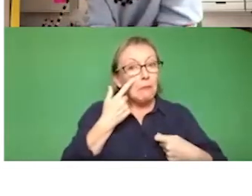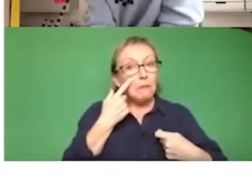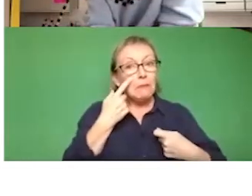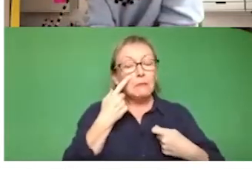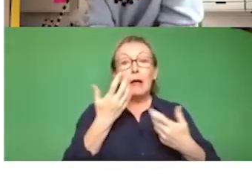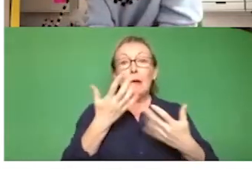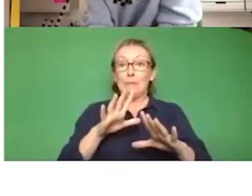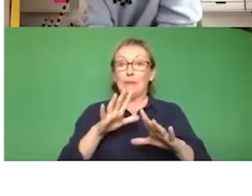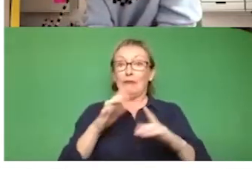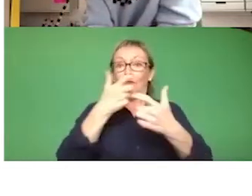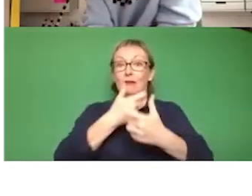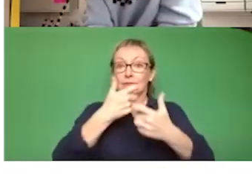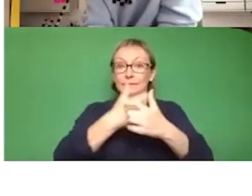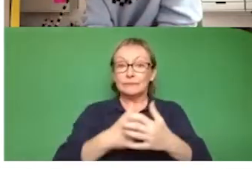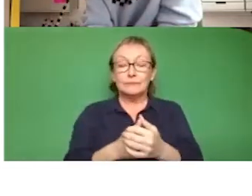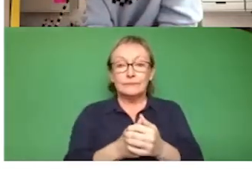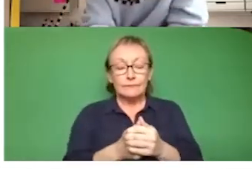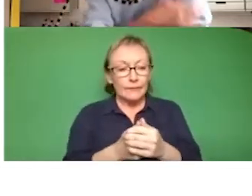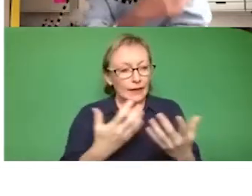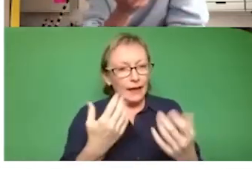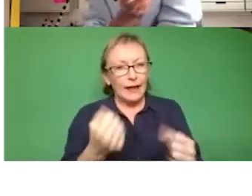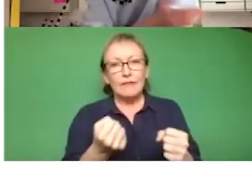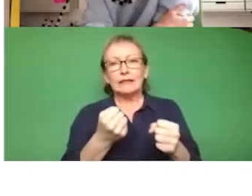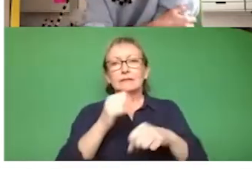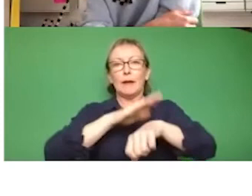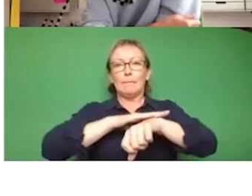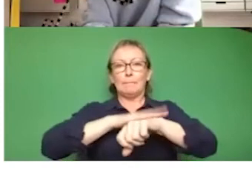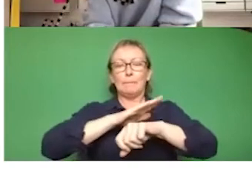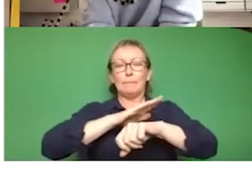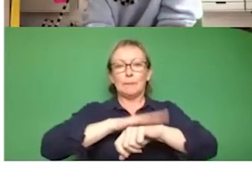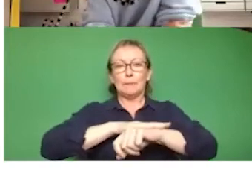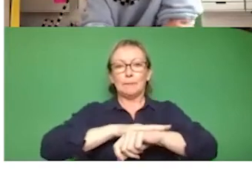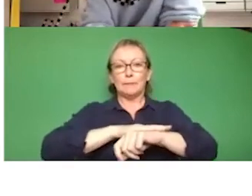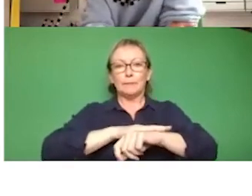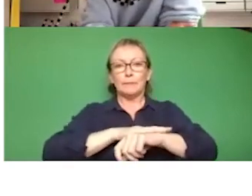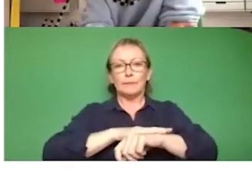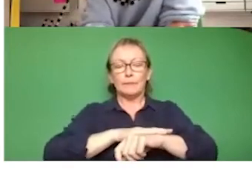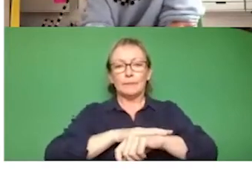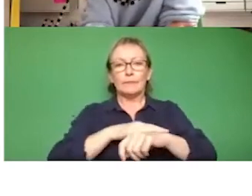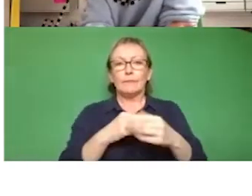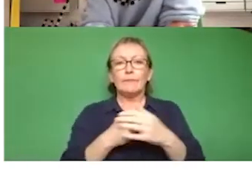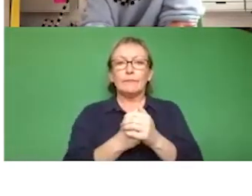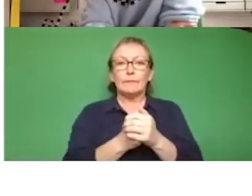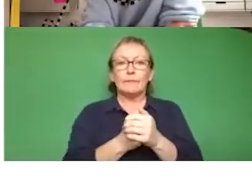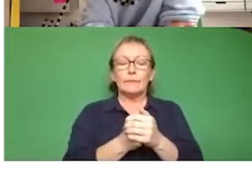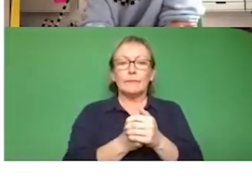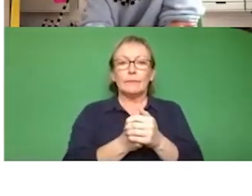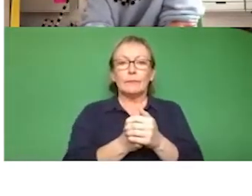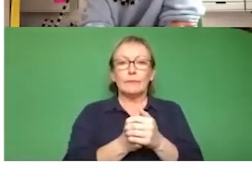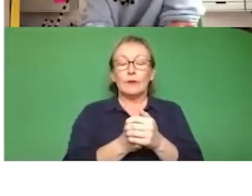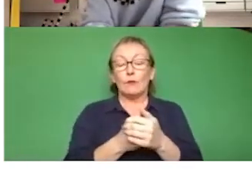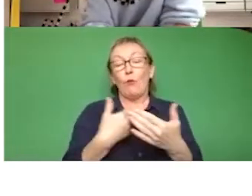fun doing that, and having the time, maybe a bit more time to do that than I would normally.